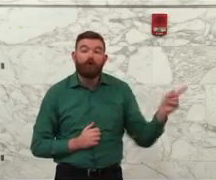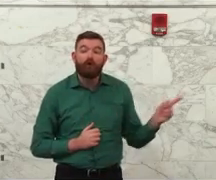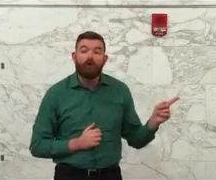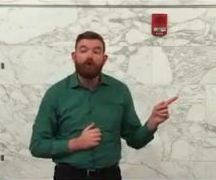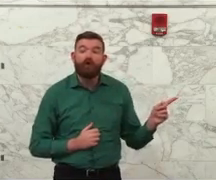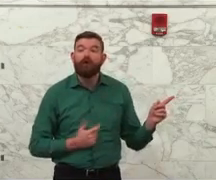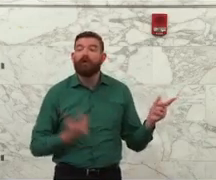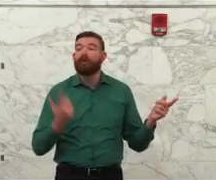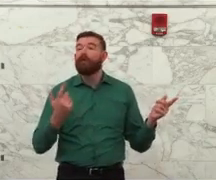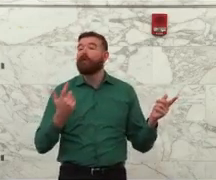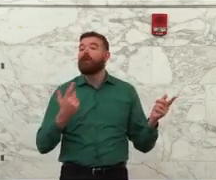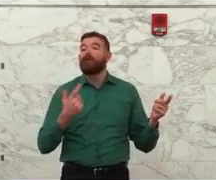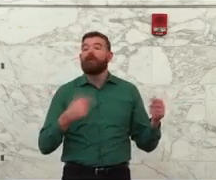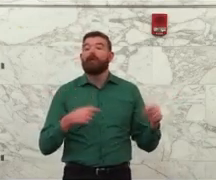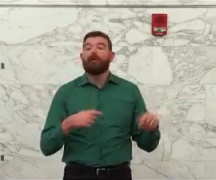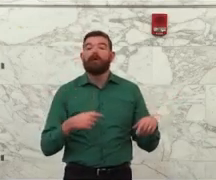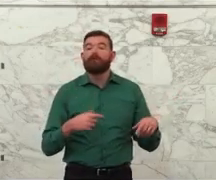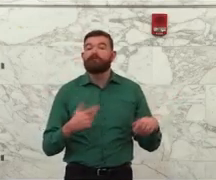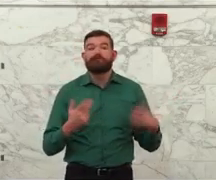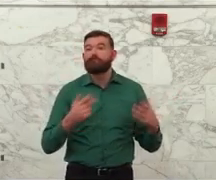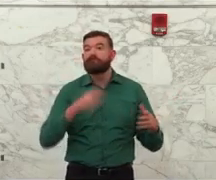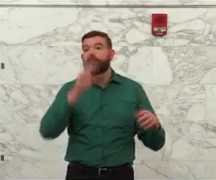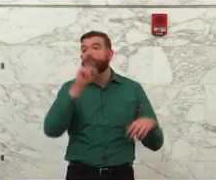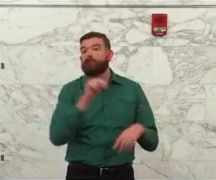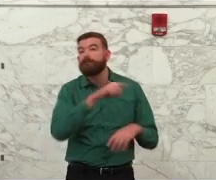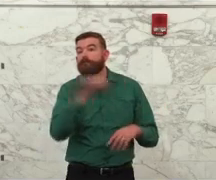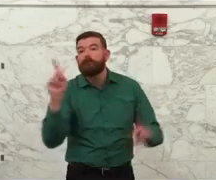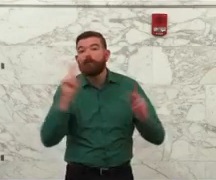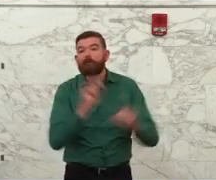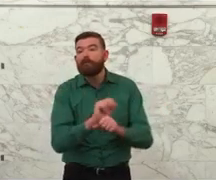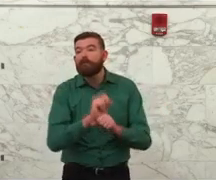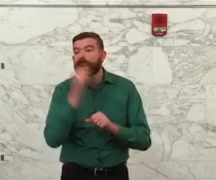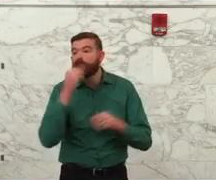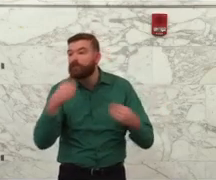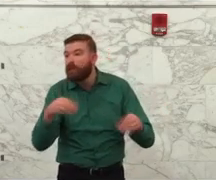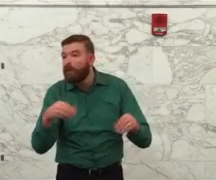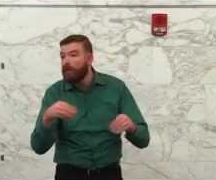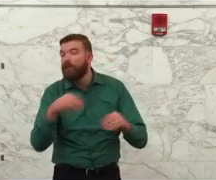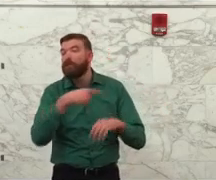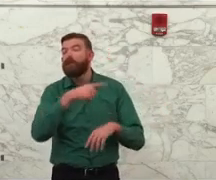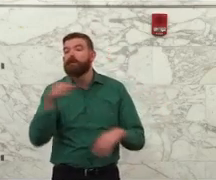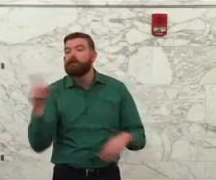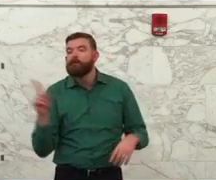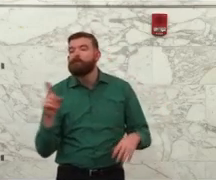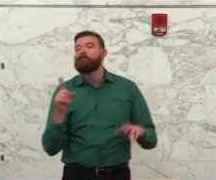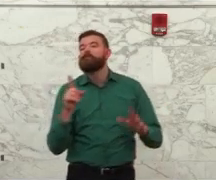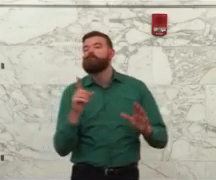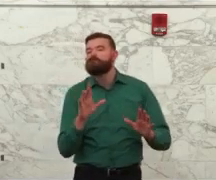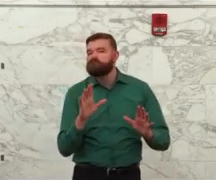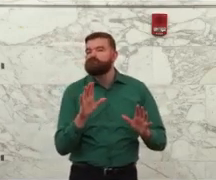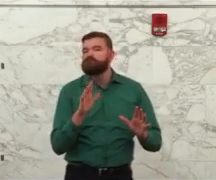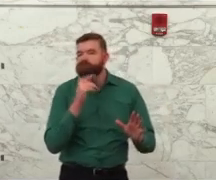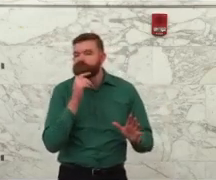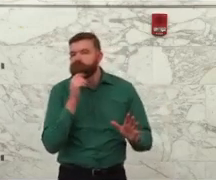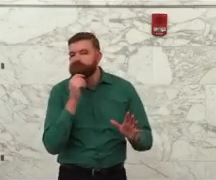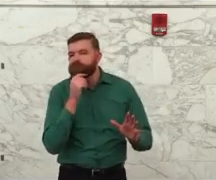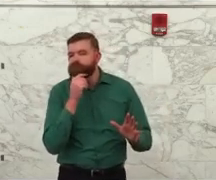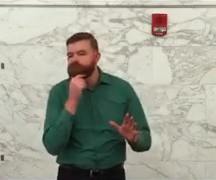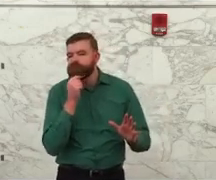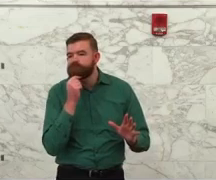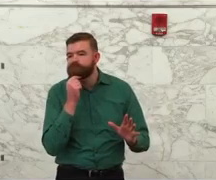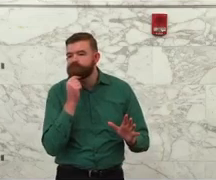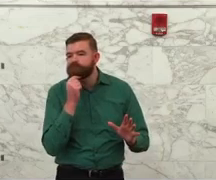store, checkout counter. I guess the first thing I'd say is we are strongly encouraging everybody on the hygiene, personal hygiene front,